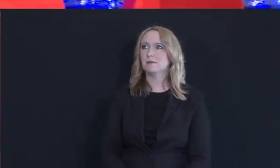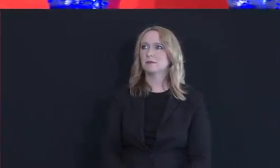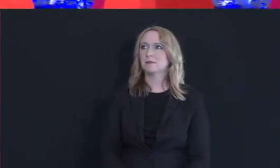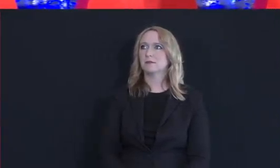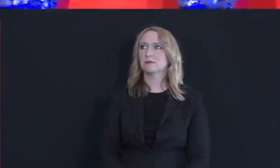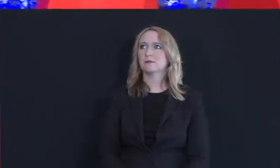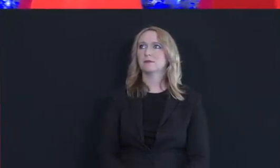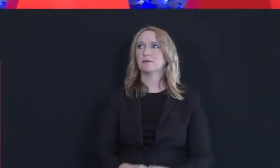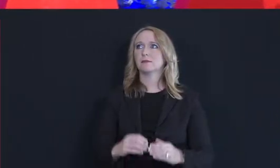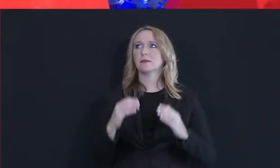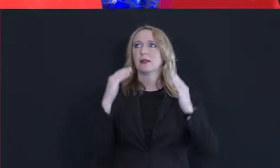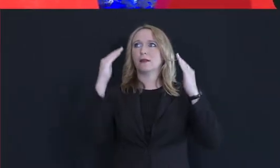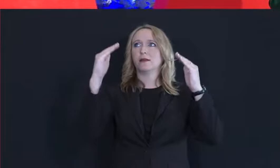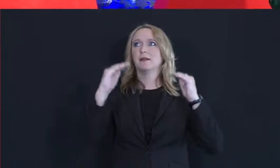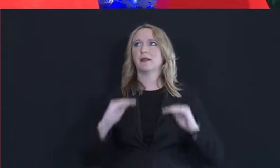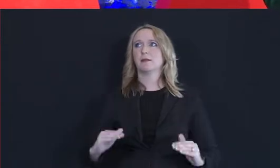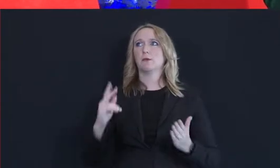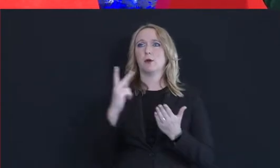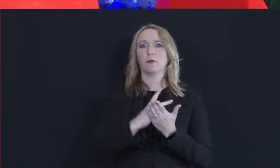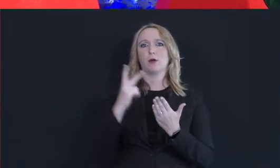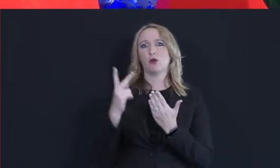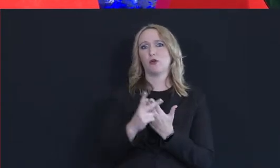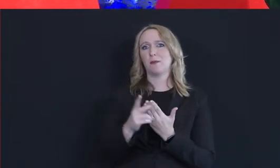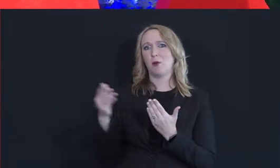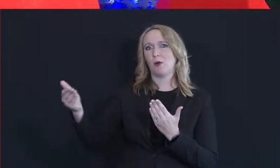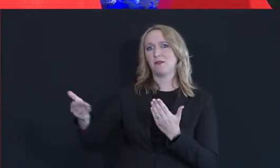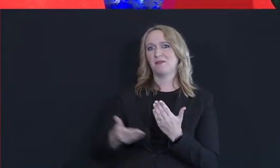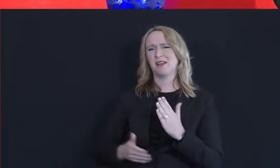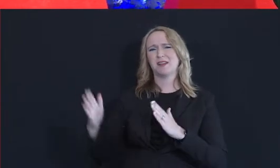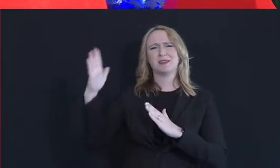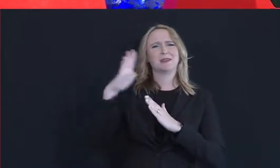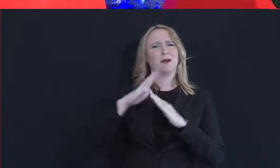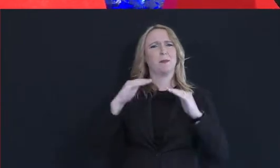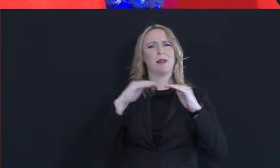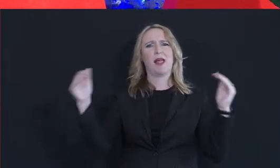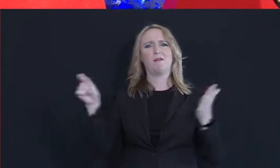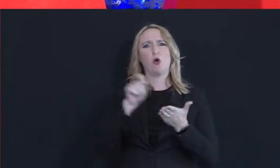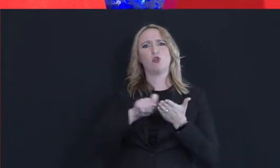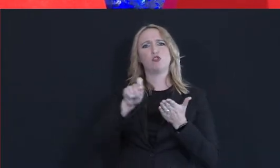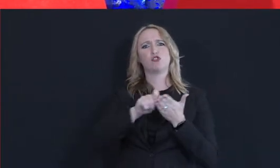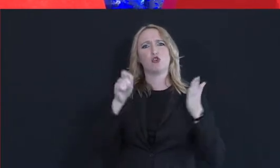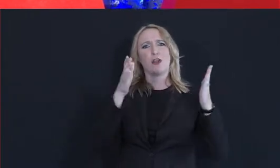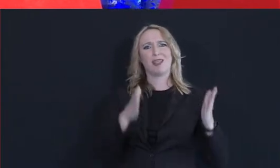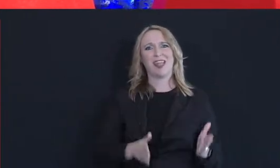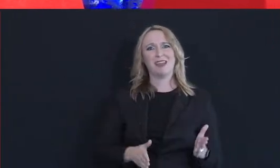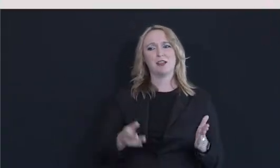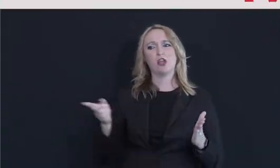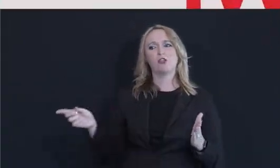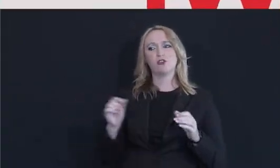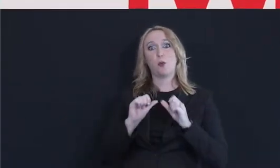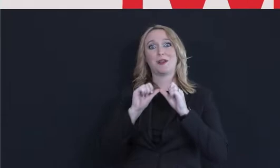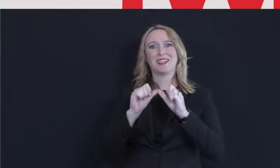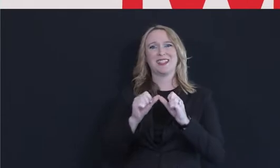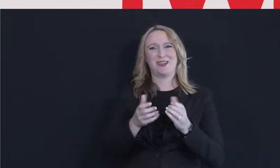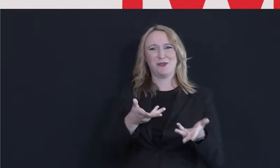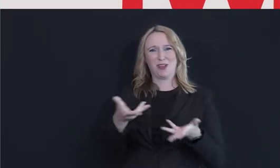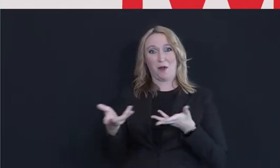the next part of our program I get to invite a world-class journalist to the stage Margaret Hoover so we can continue this conversation